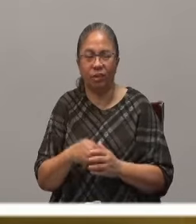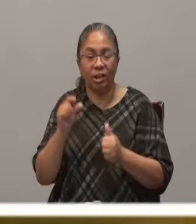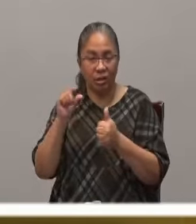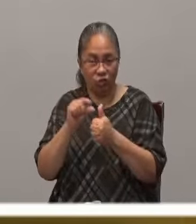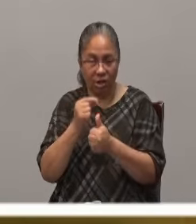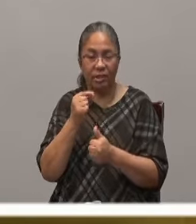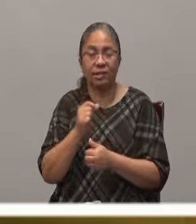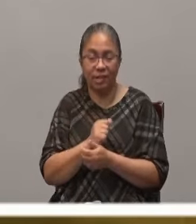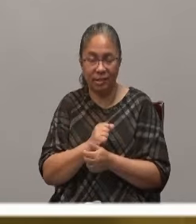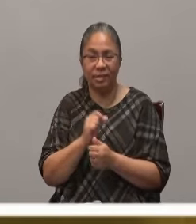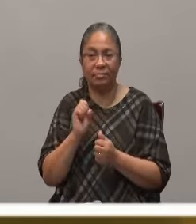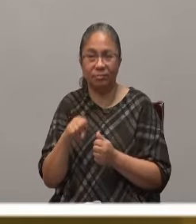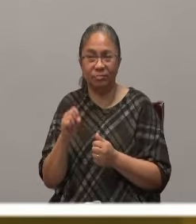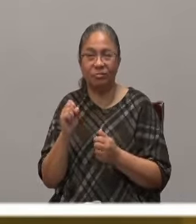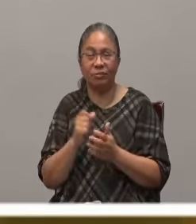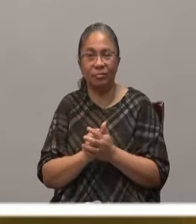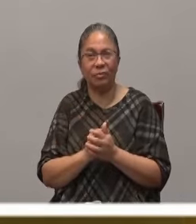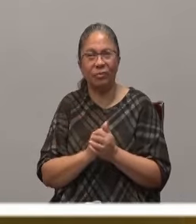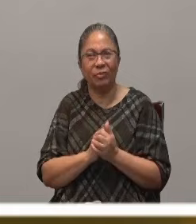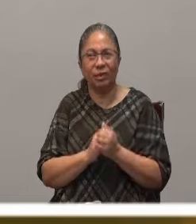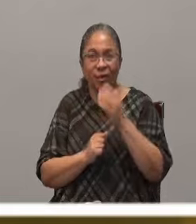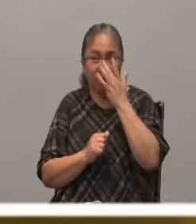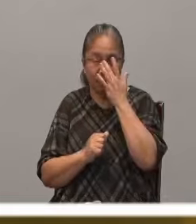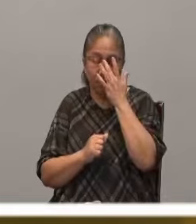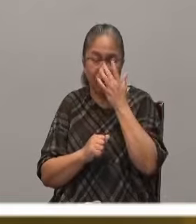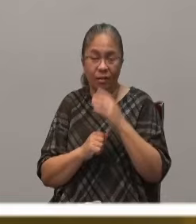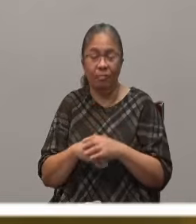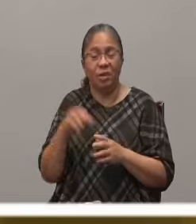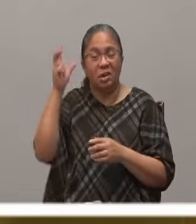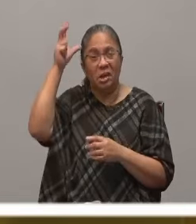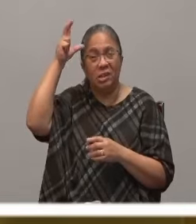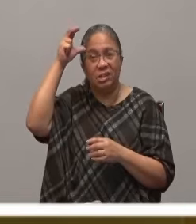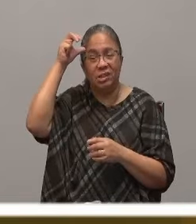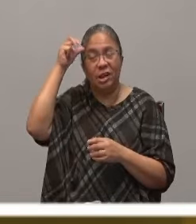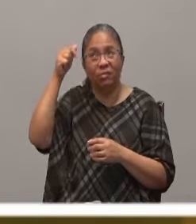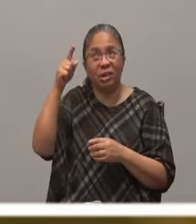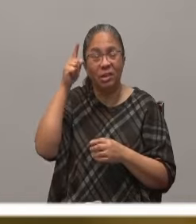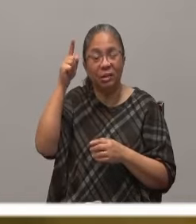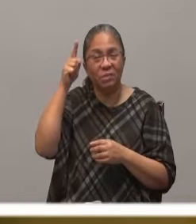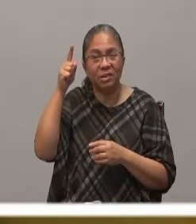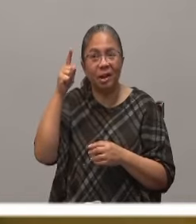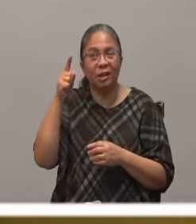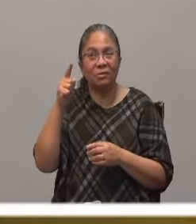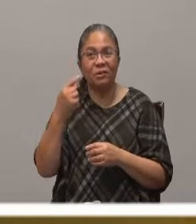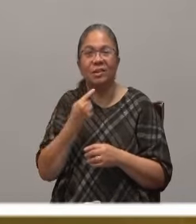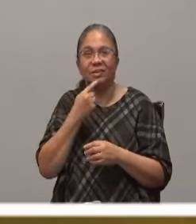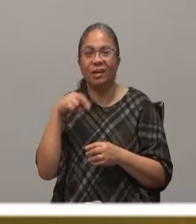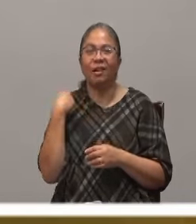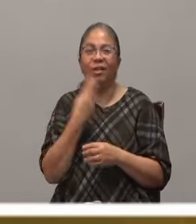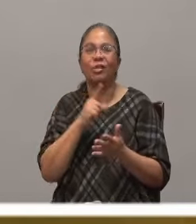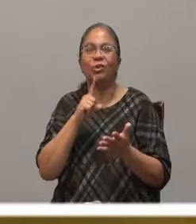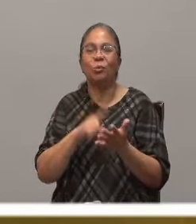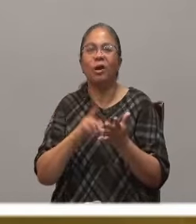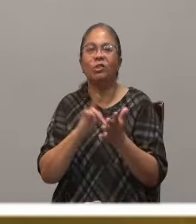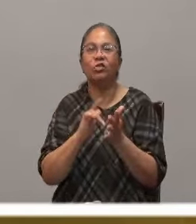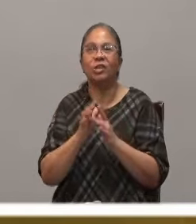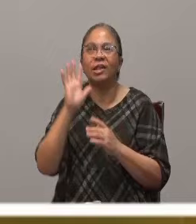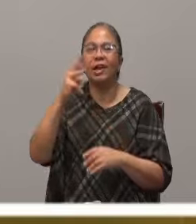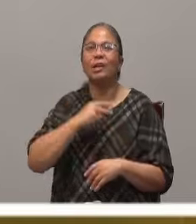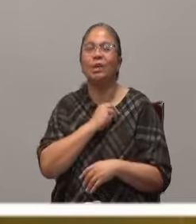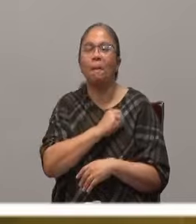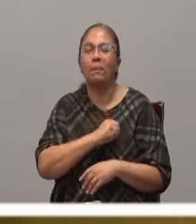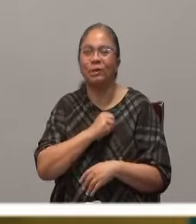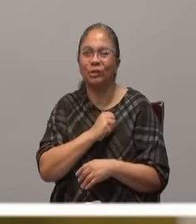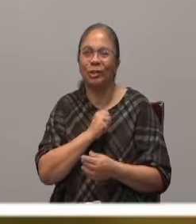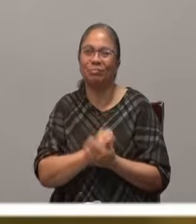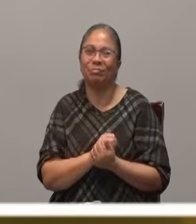it's ironic that it is the devil himself that is telling us what the mission of Jesus is.